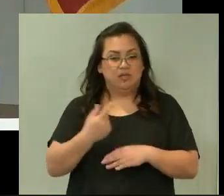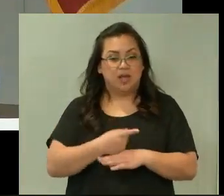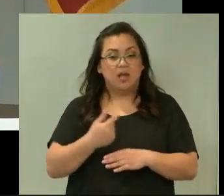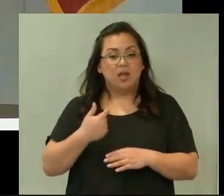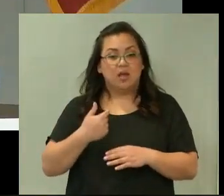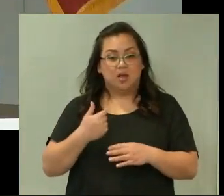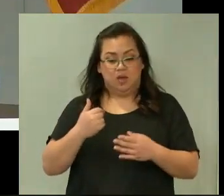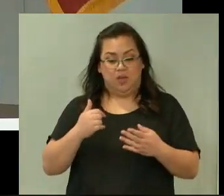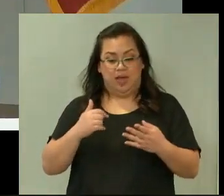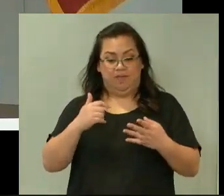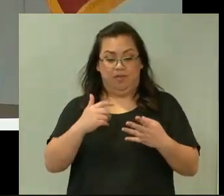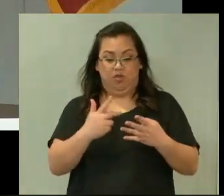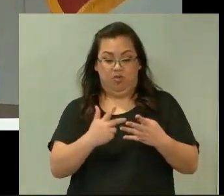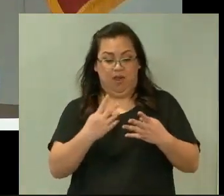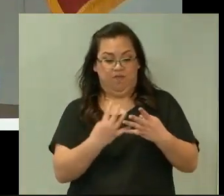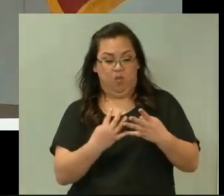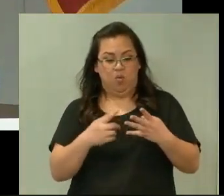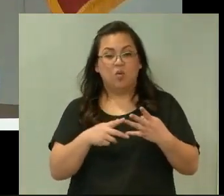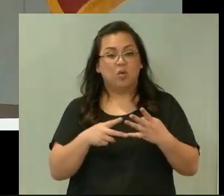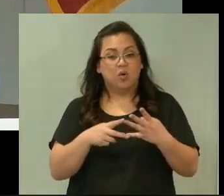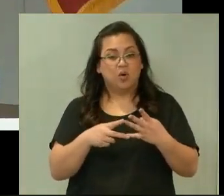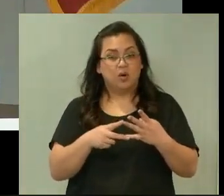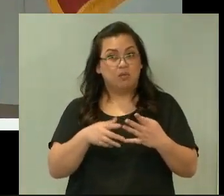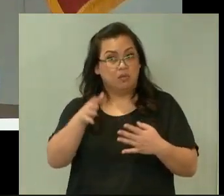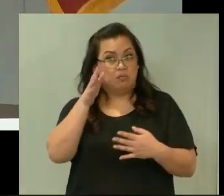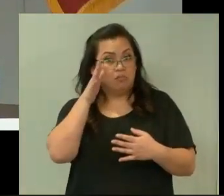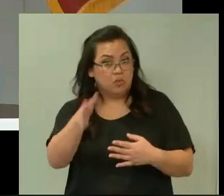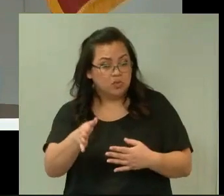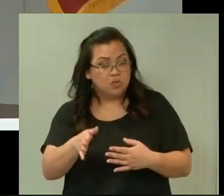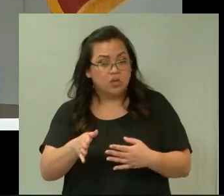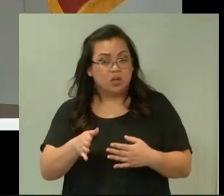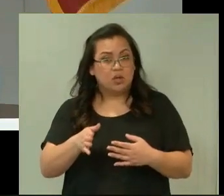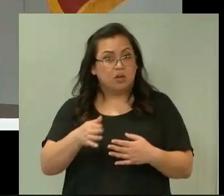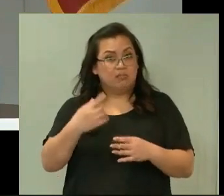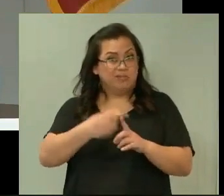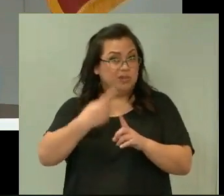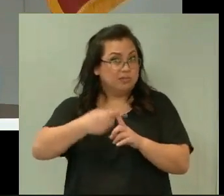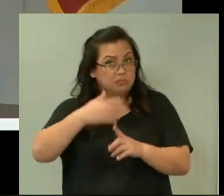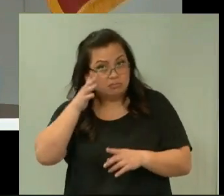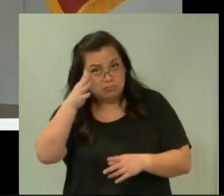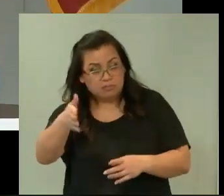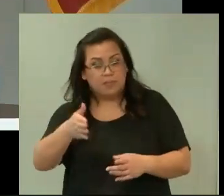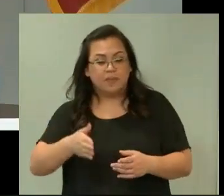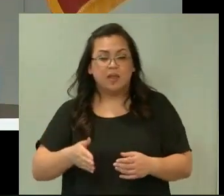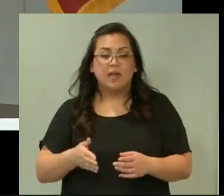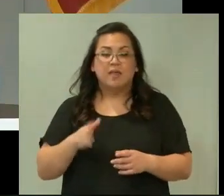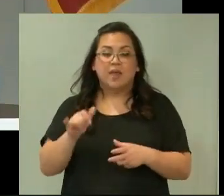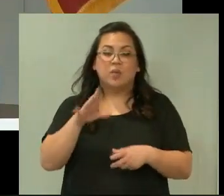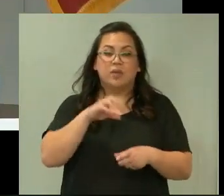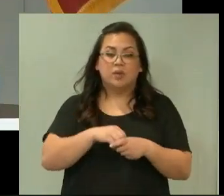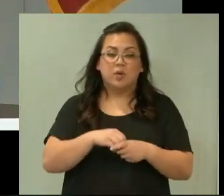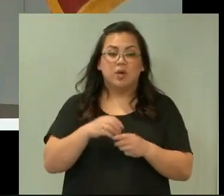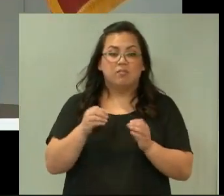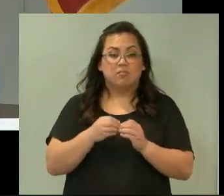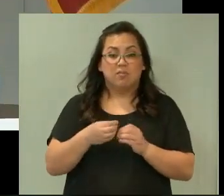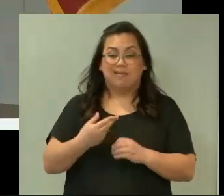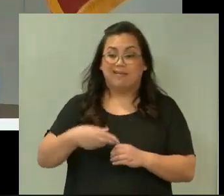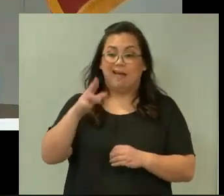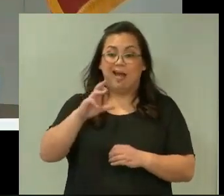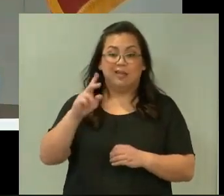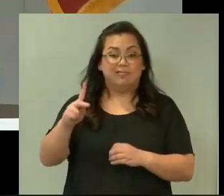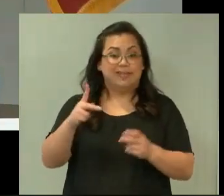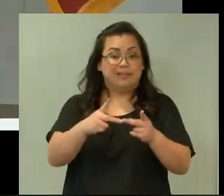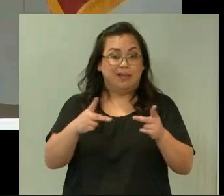stage 3 and stage 4 coming in the future, months down the road possibly, That includes higher risk